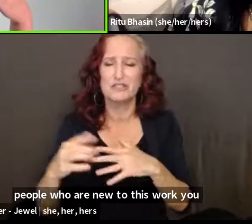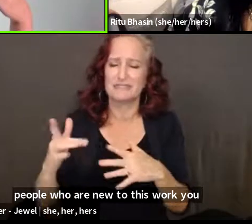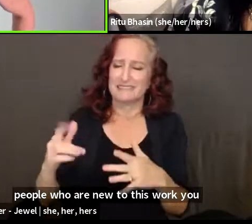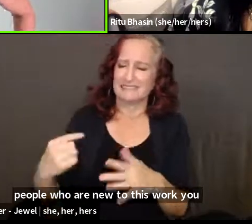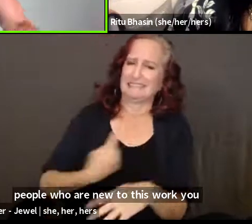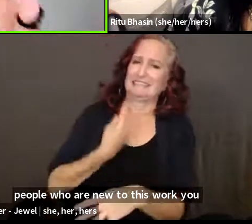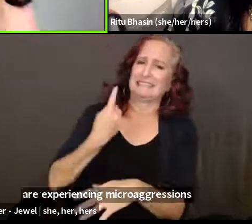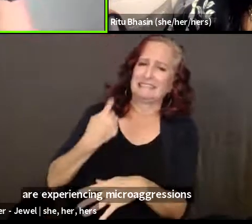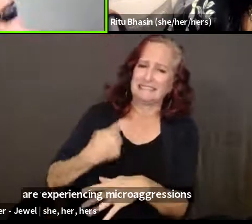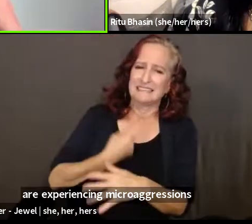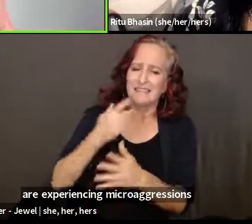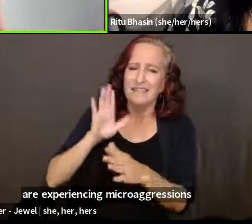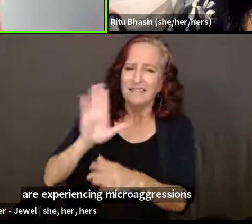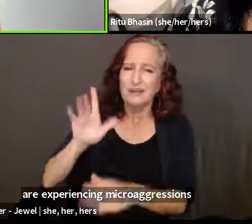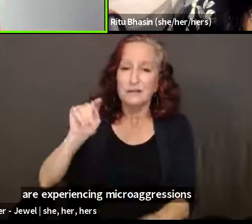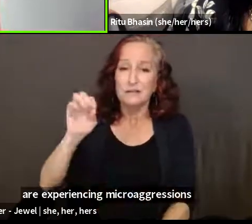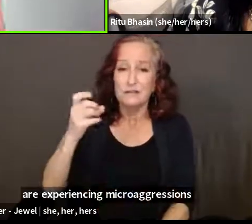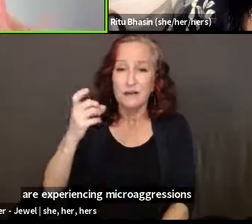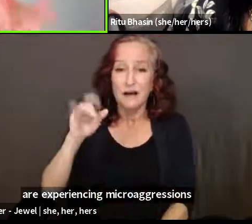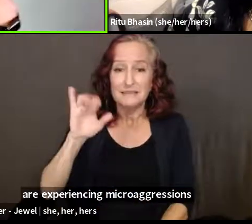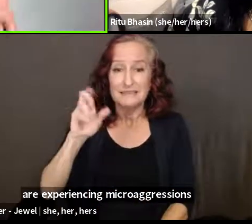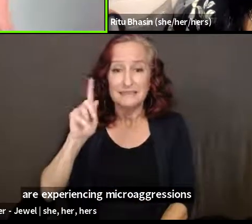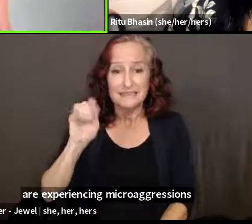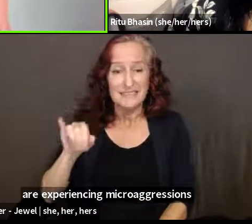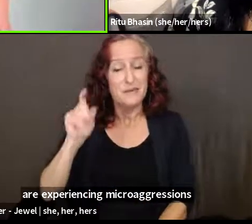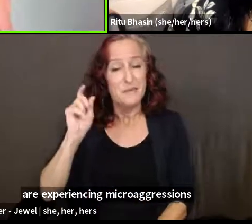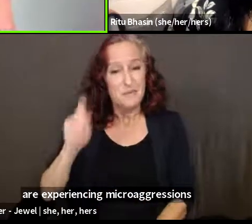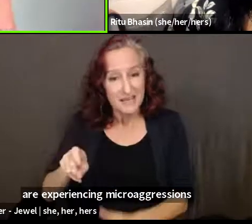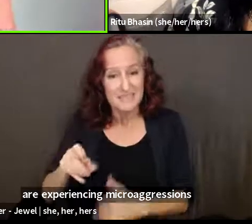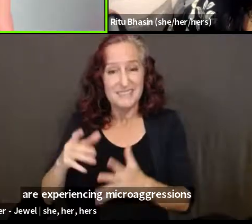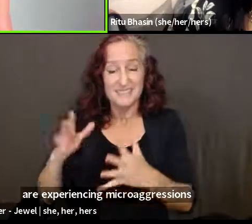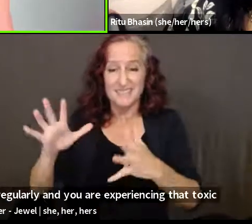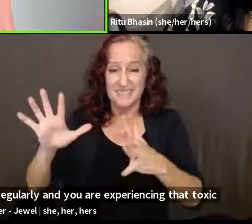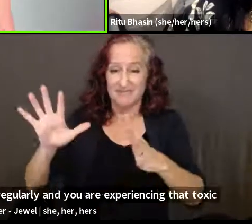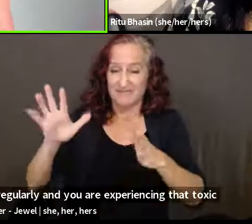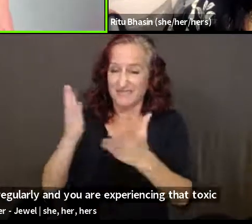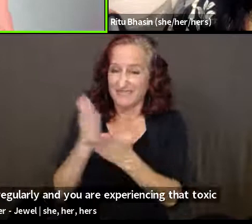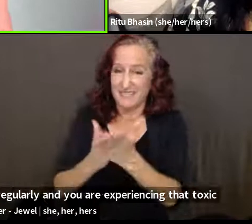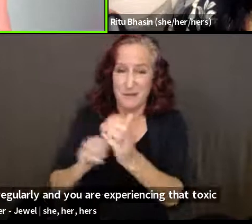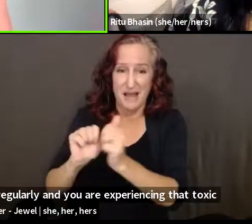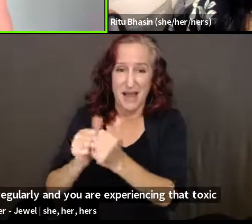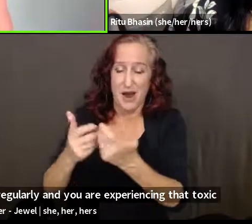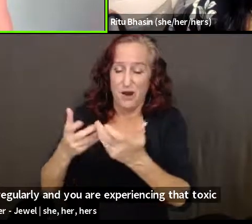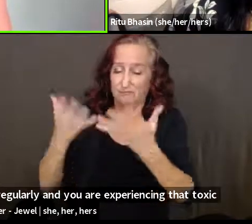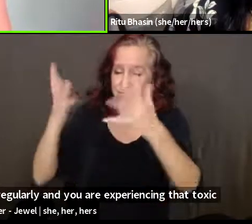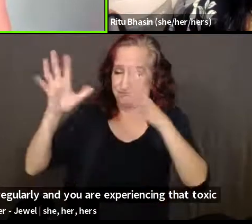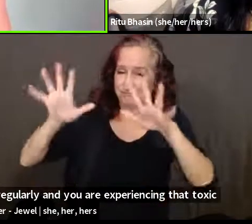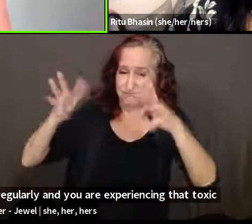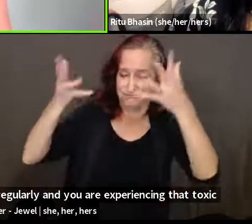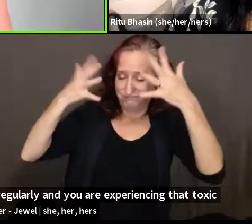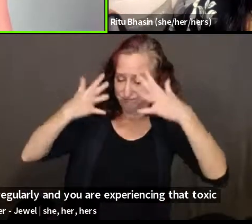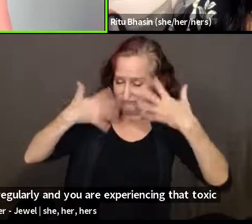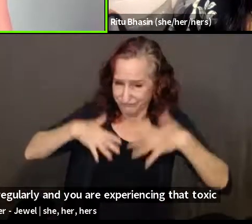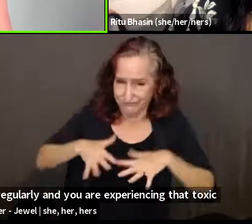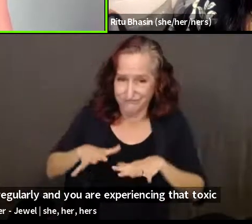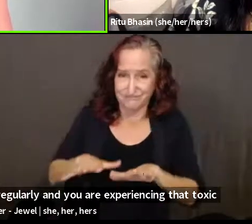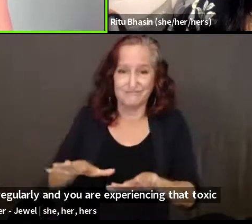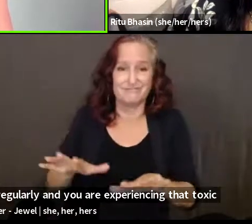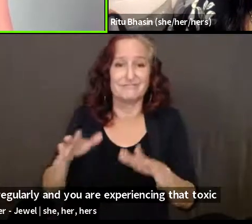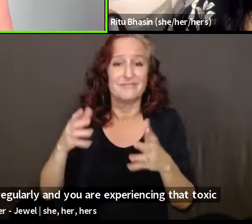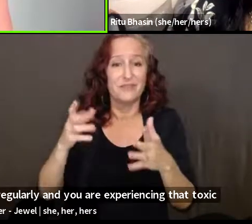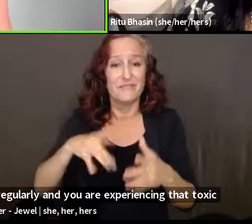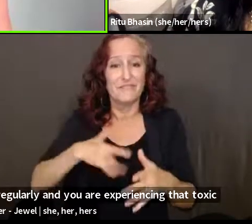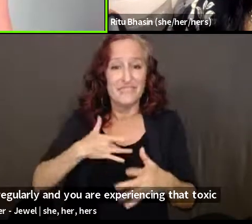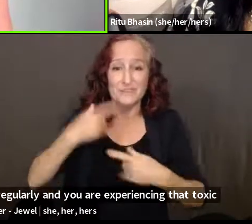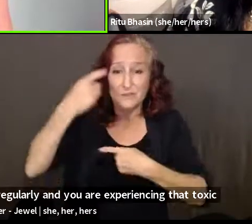toxicity, and have to kind of move through your body. And also it can conjure up some of your past traumatic experiences